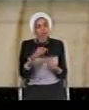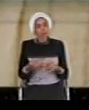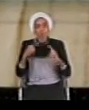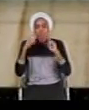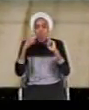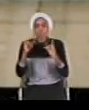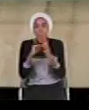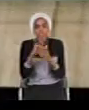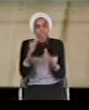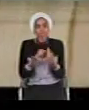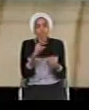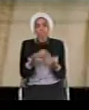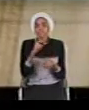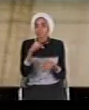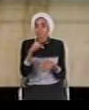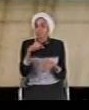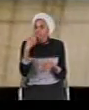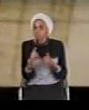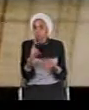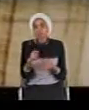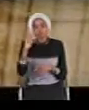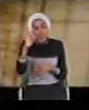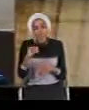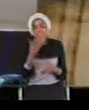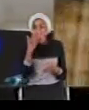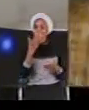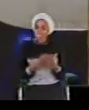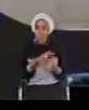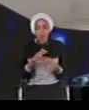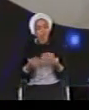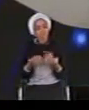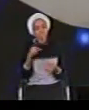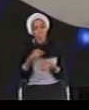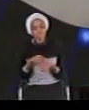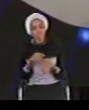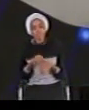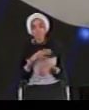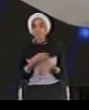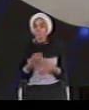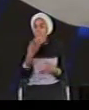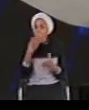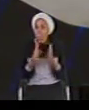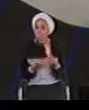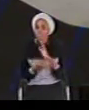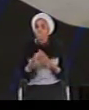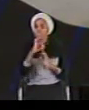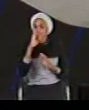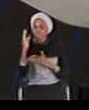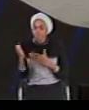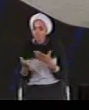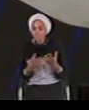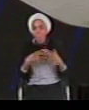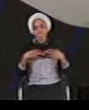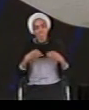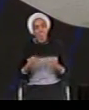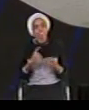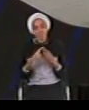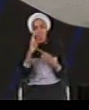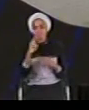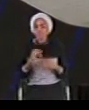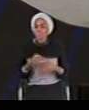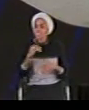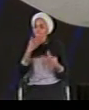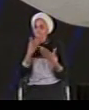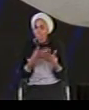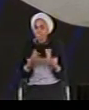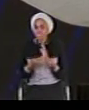time, and you're telling the people God is good all the time, and his goodness is bringing healing to you, his goodness